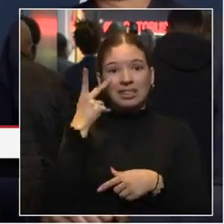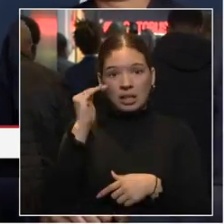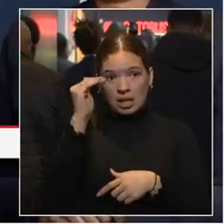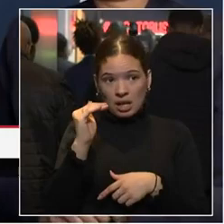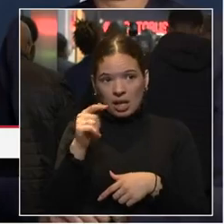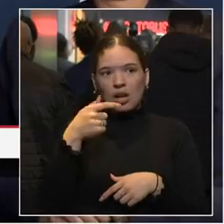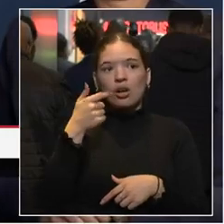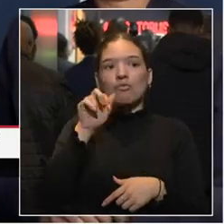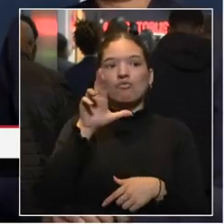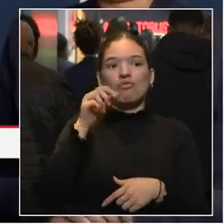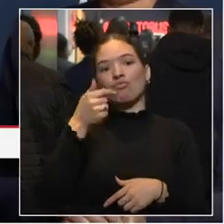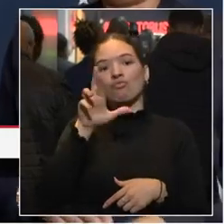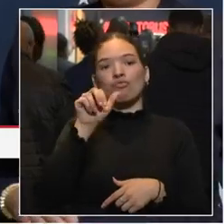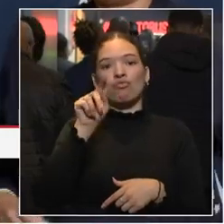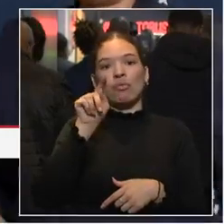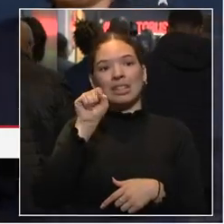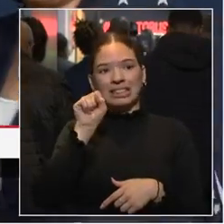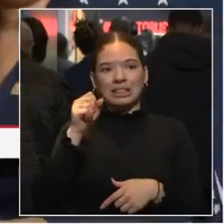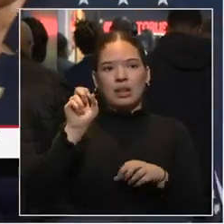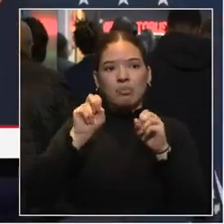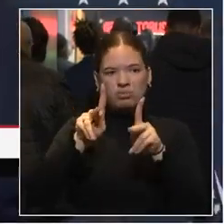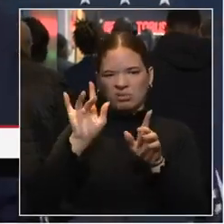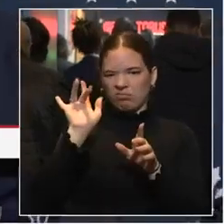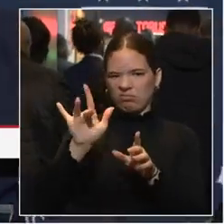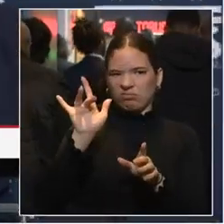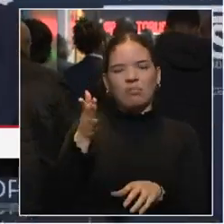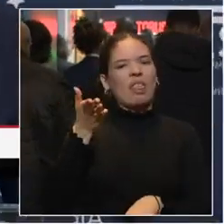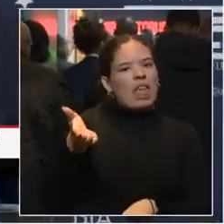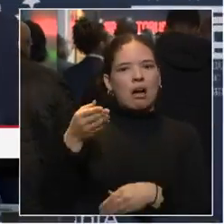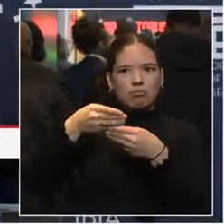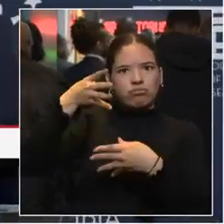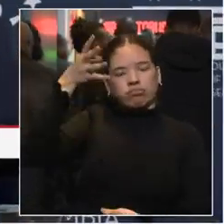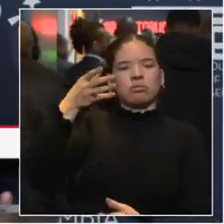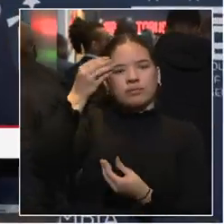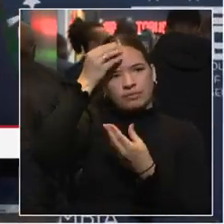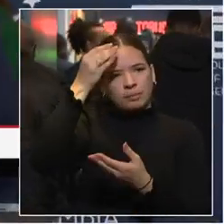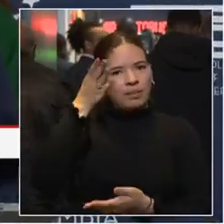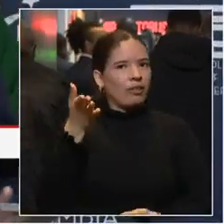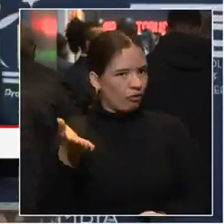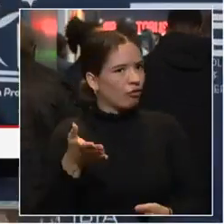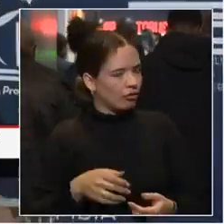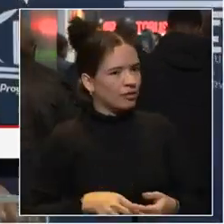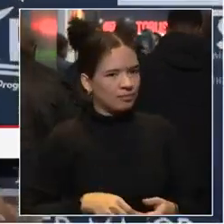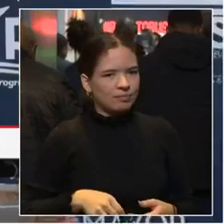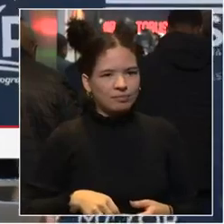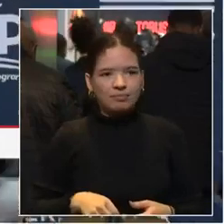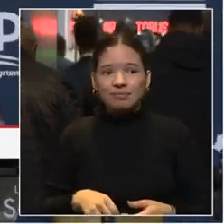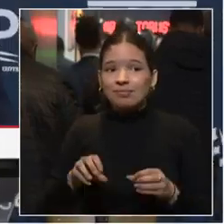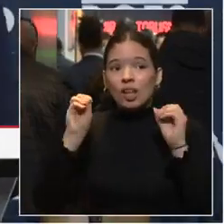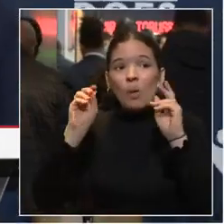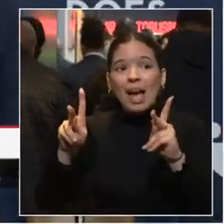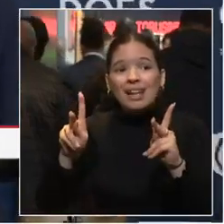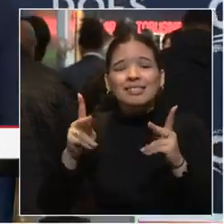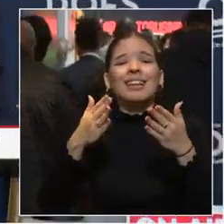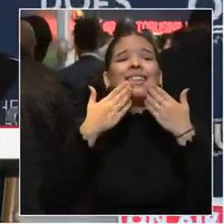information for that as well. Thank you. All right. Thank you, everybody.